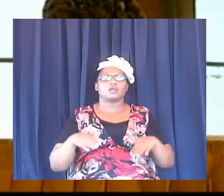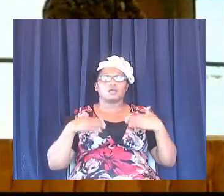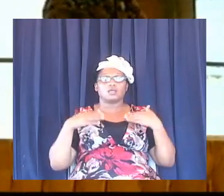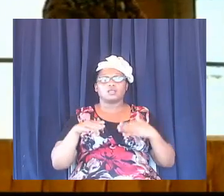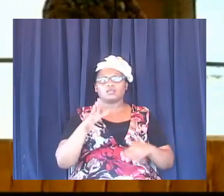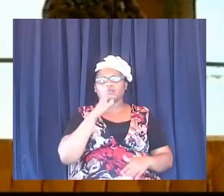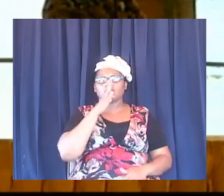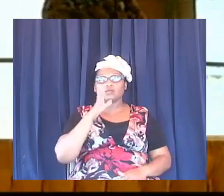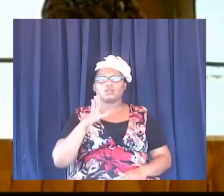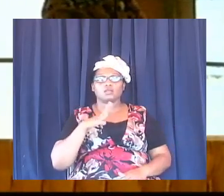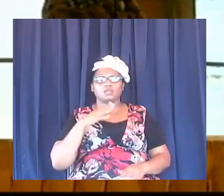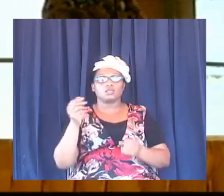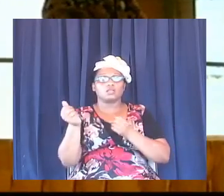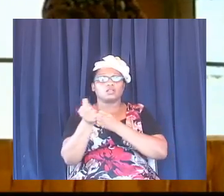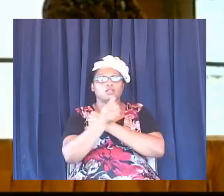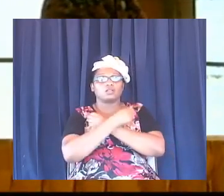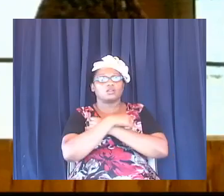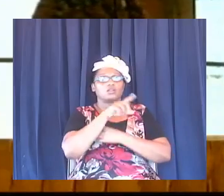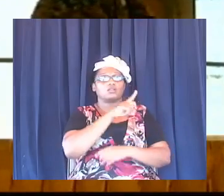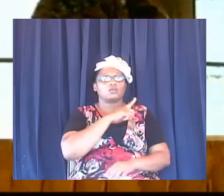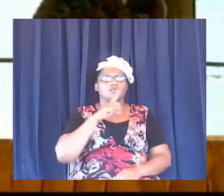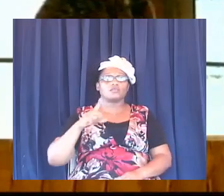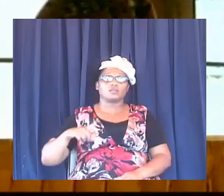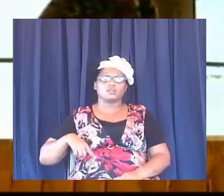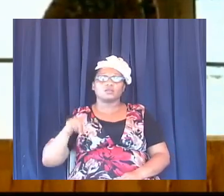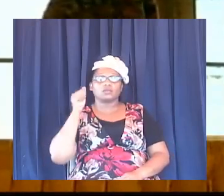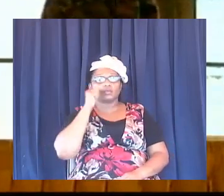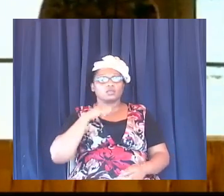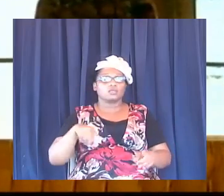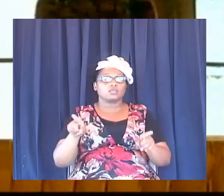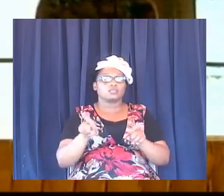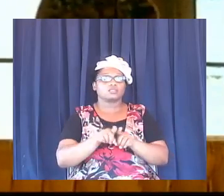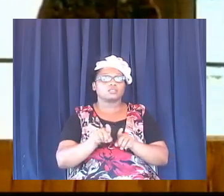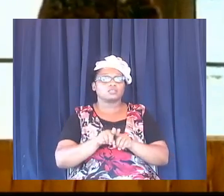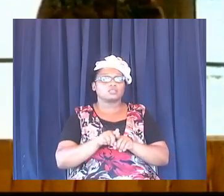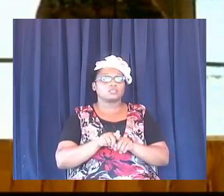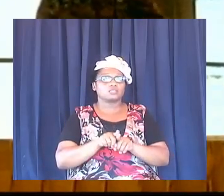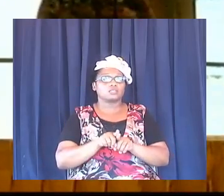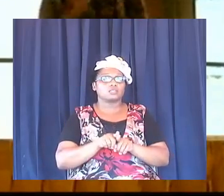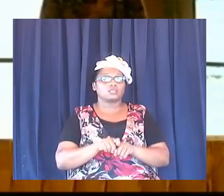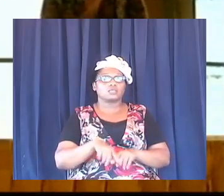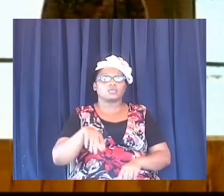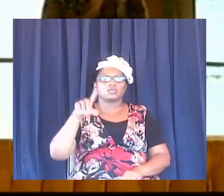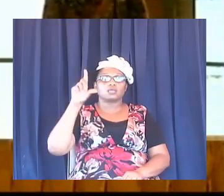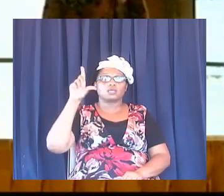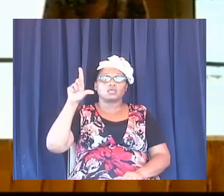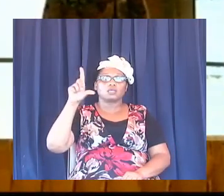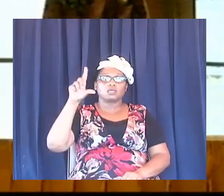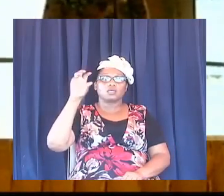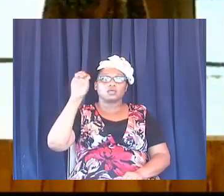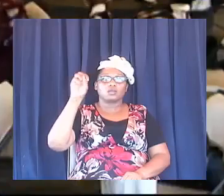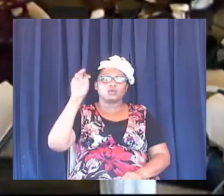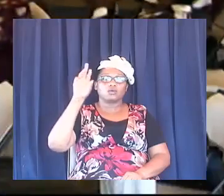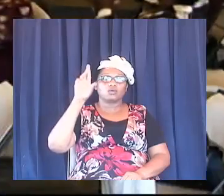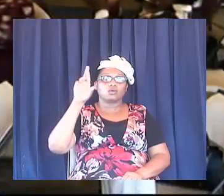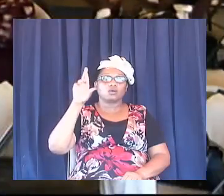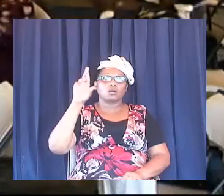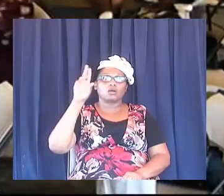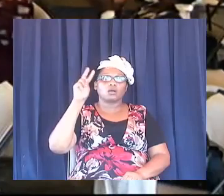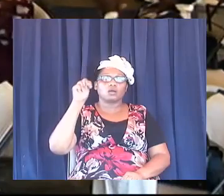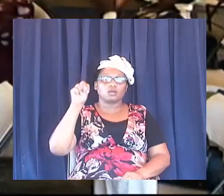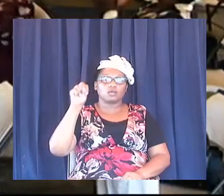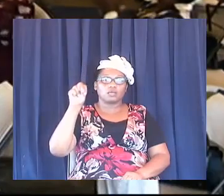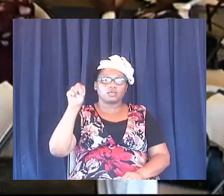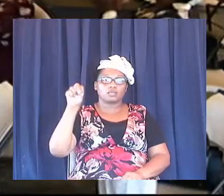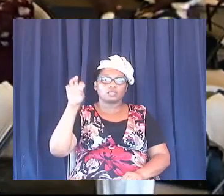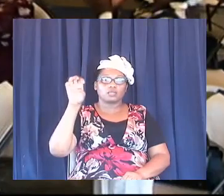other than Sister Lorraine Dockery. Can I ask us at this time to receive her in the name of the